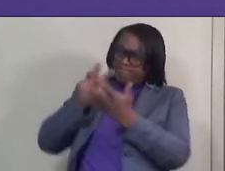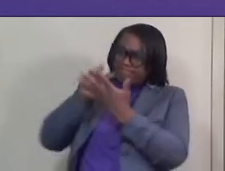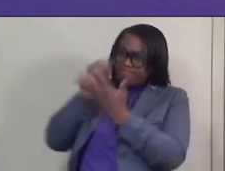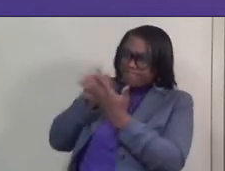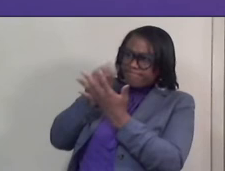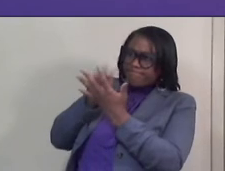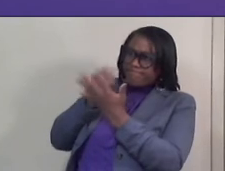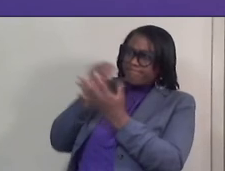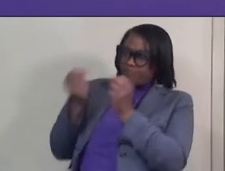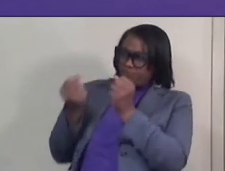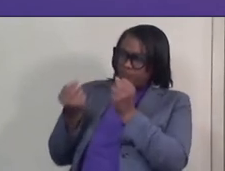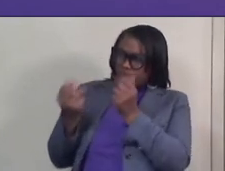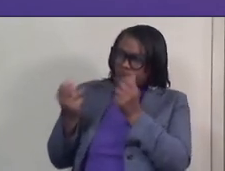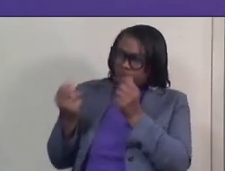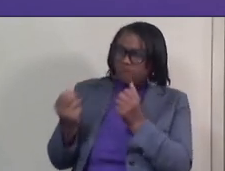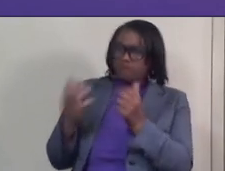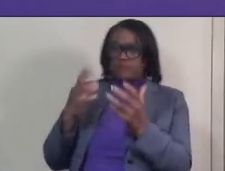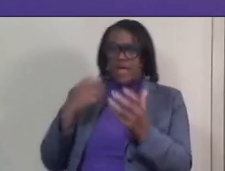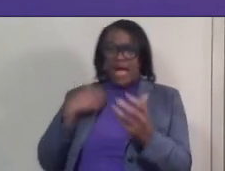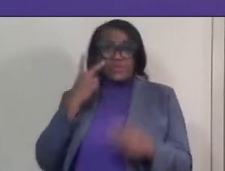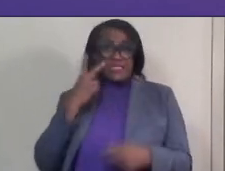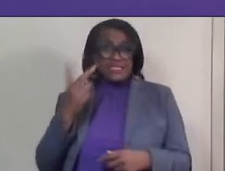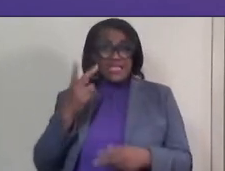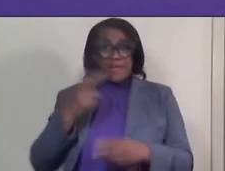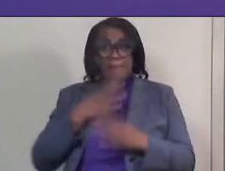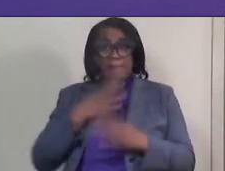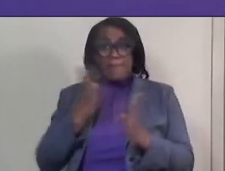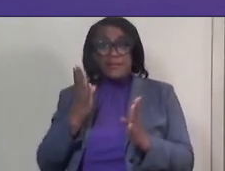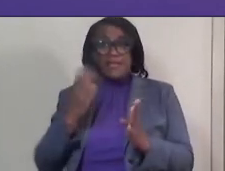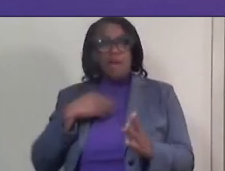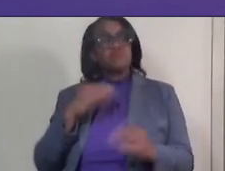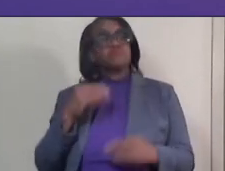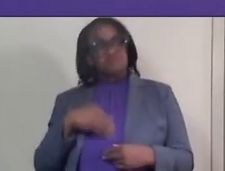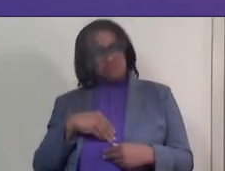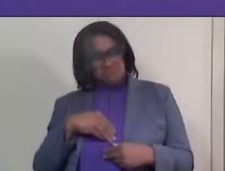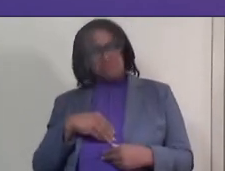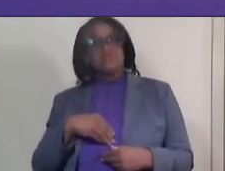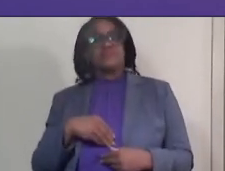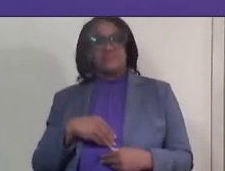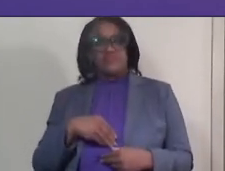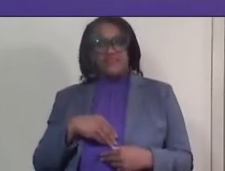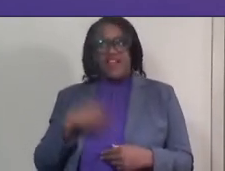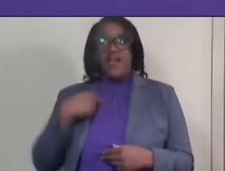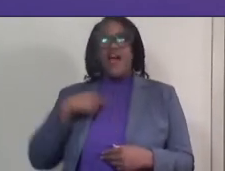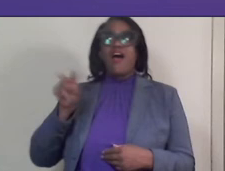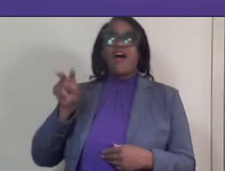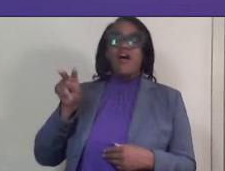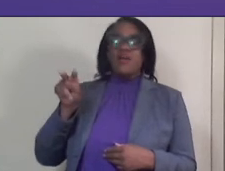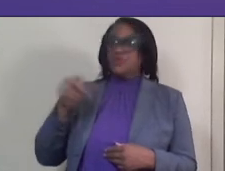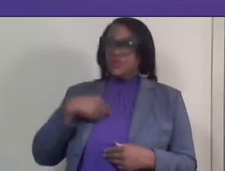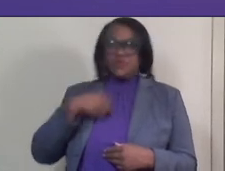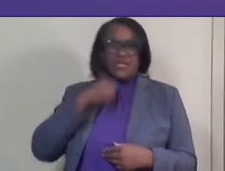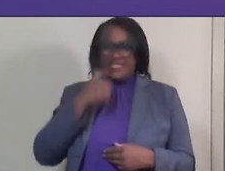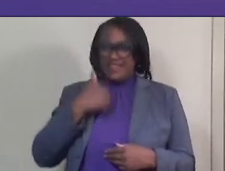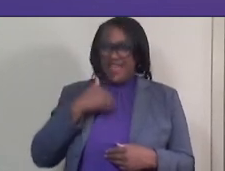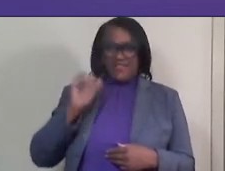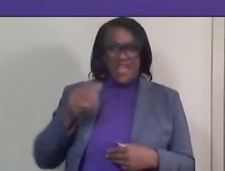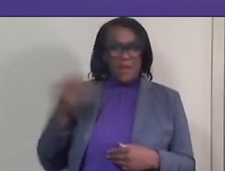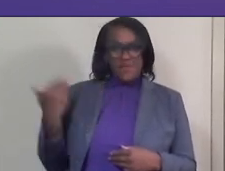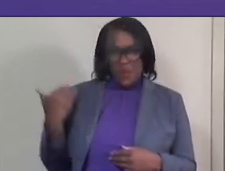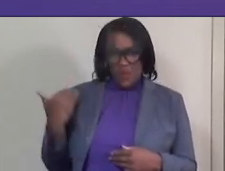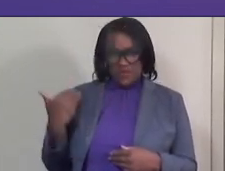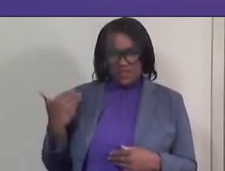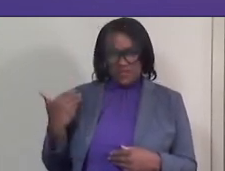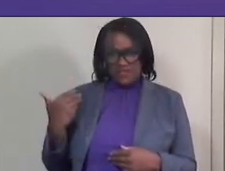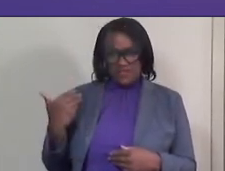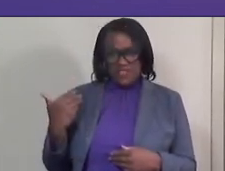when I would see them in the public, I kind of get the nod. And it was a nod that I realized I didn't have before. But